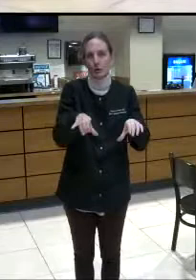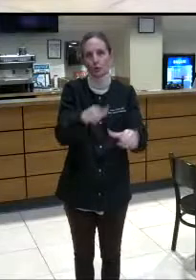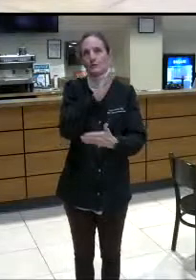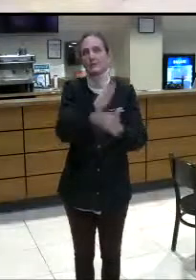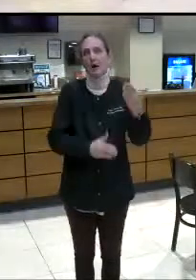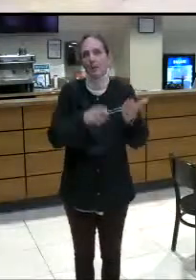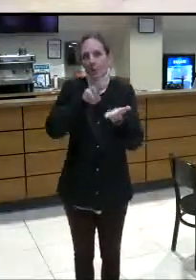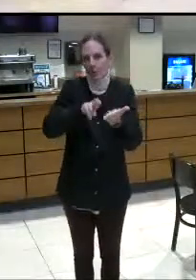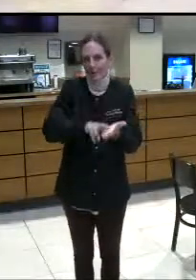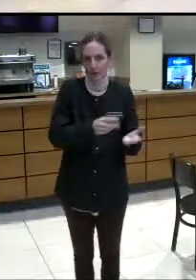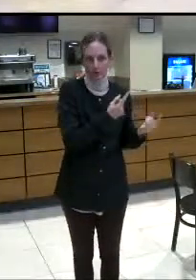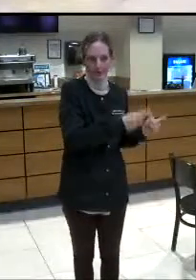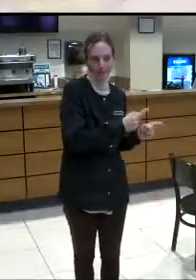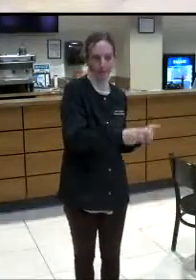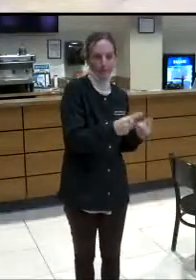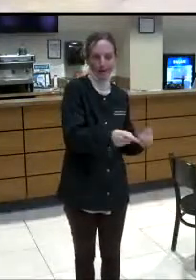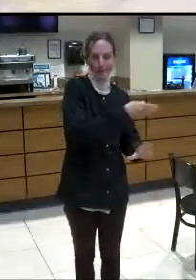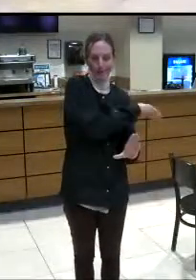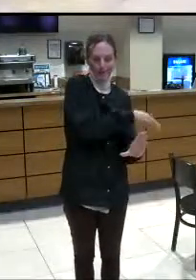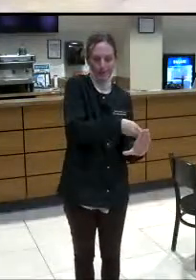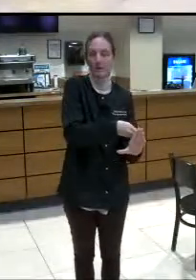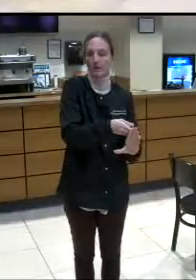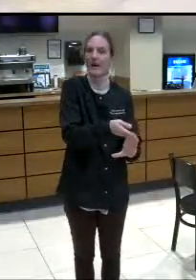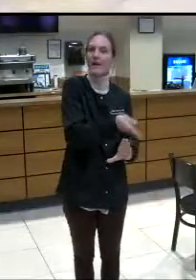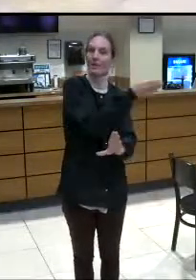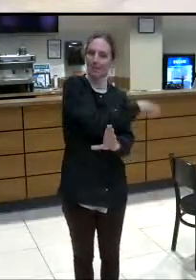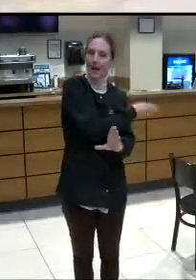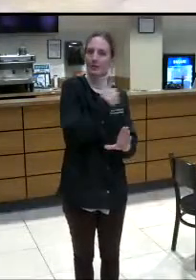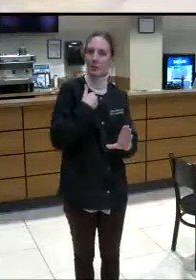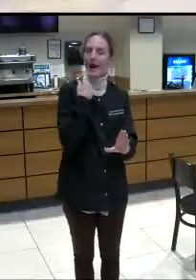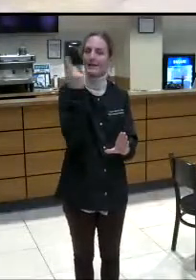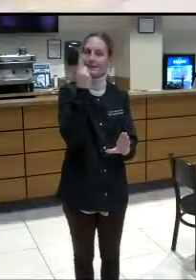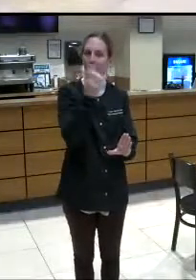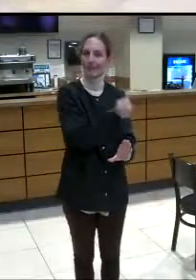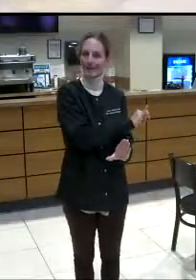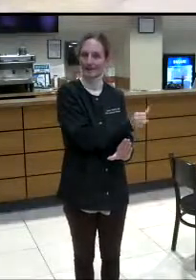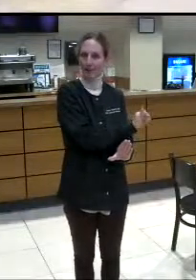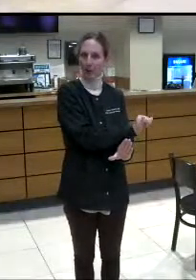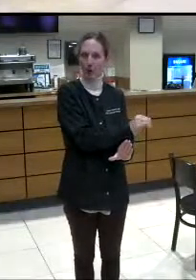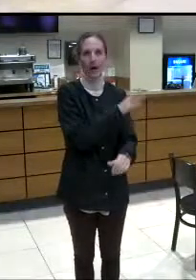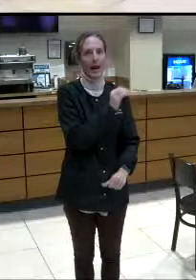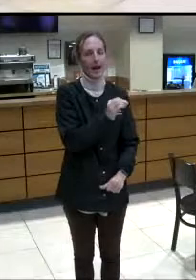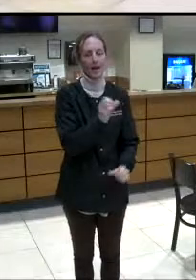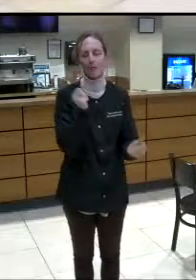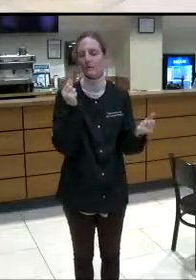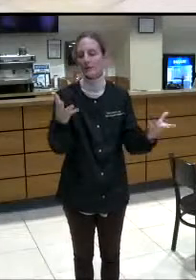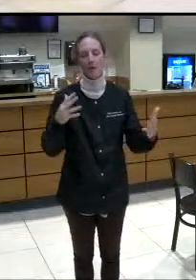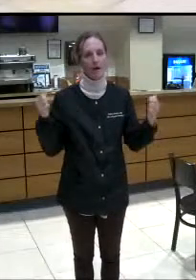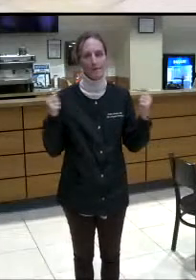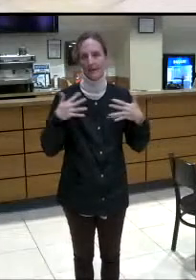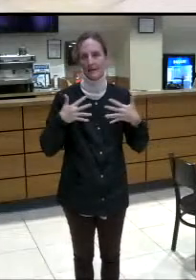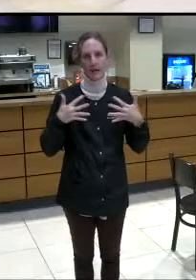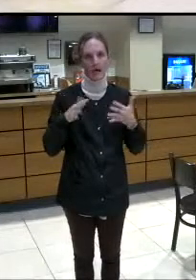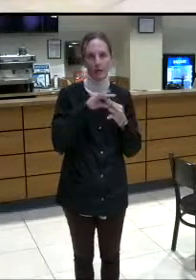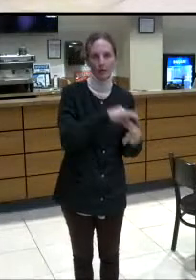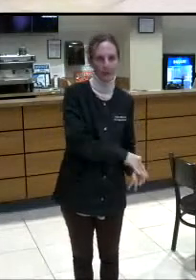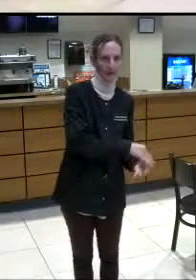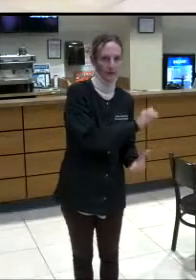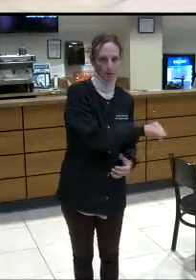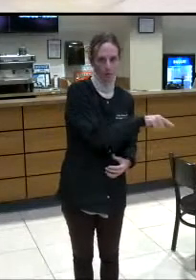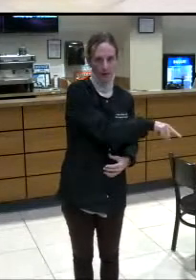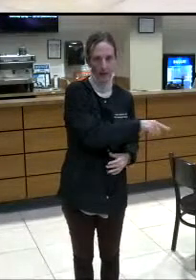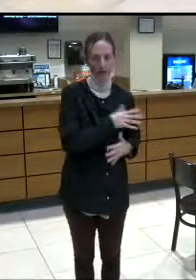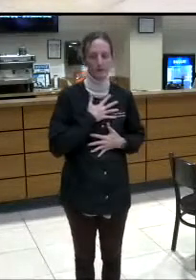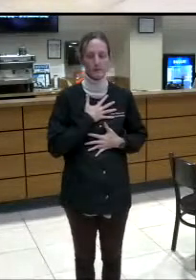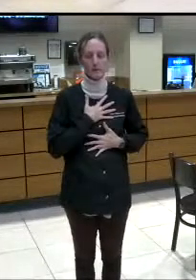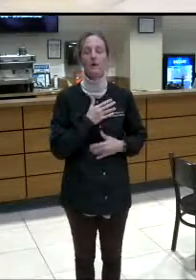support circles. And in the past, we had something similar, and there was a lot of anxiety that was related to it. So the first thing, and I